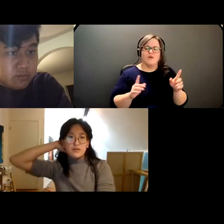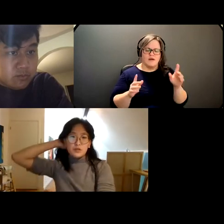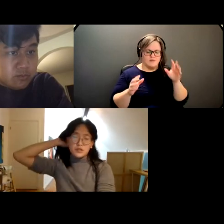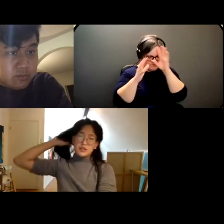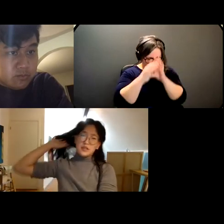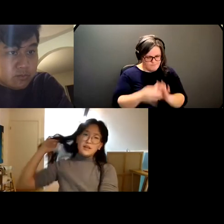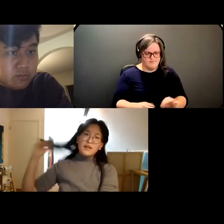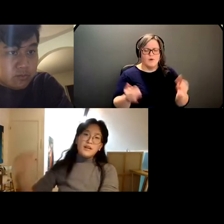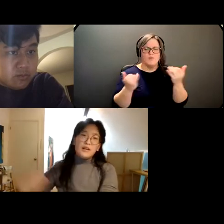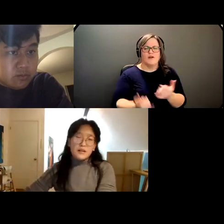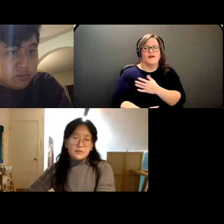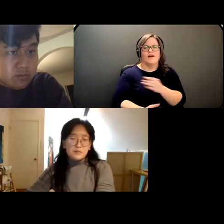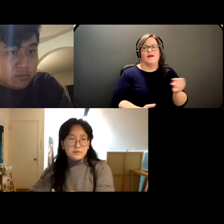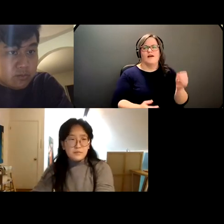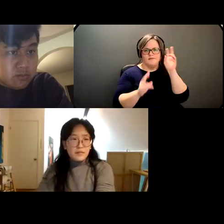and future.